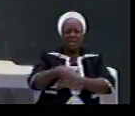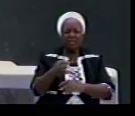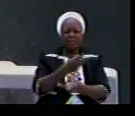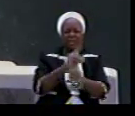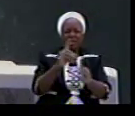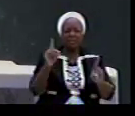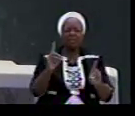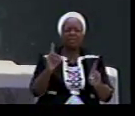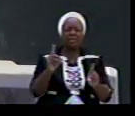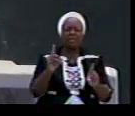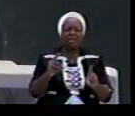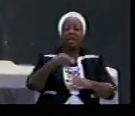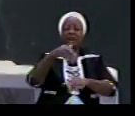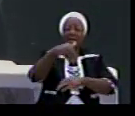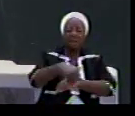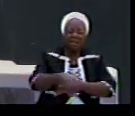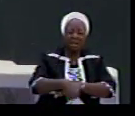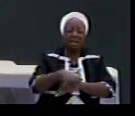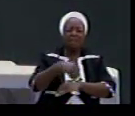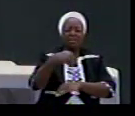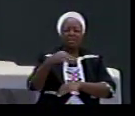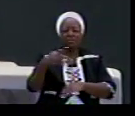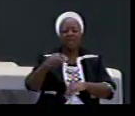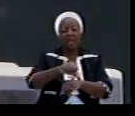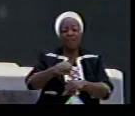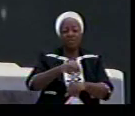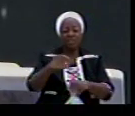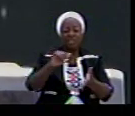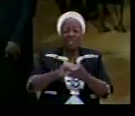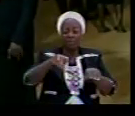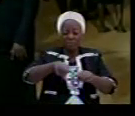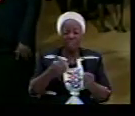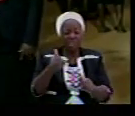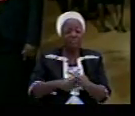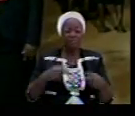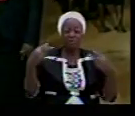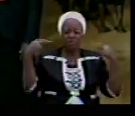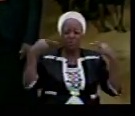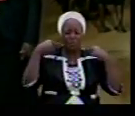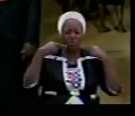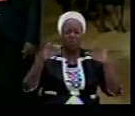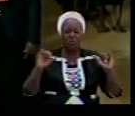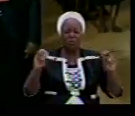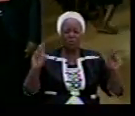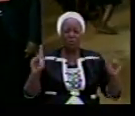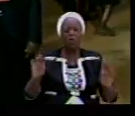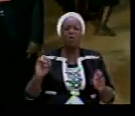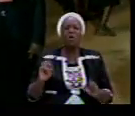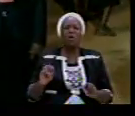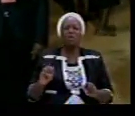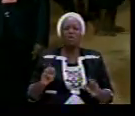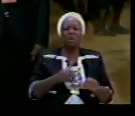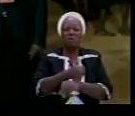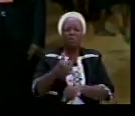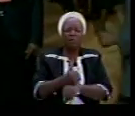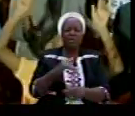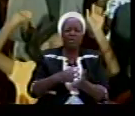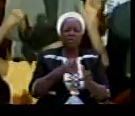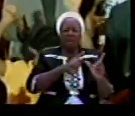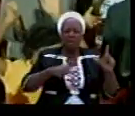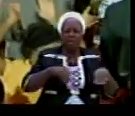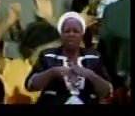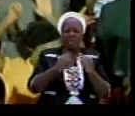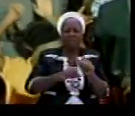deliverance, night of the anointing that breaks every yoke. Confirm it, Lord, in every life.